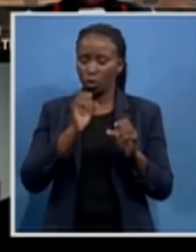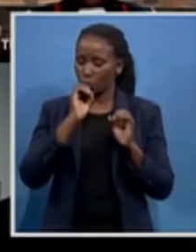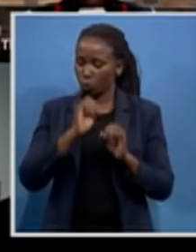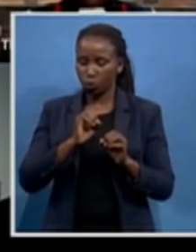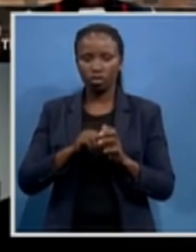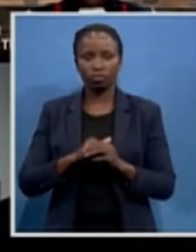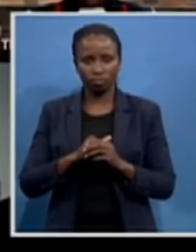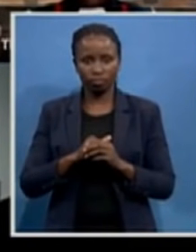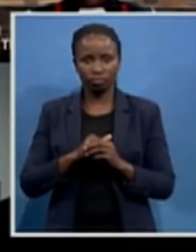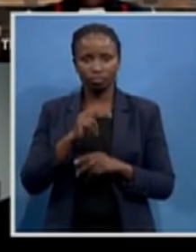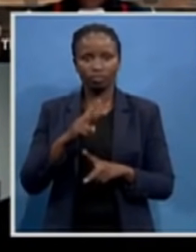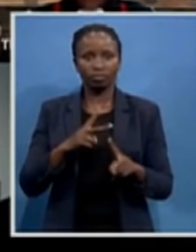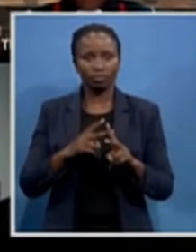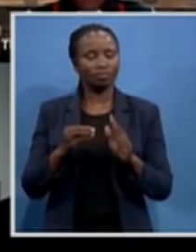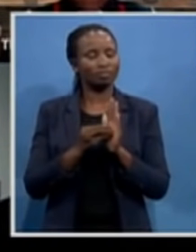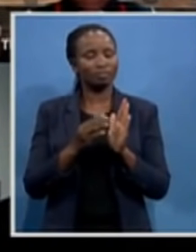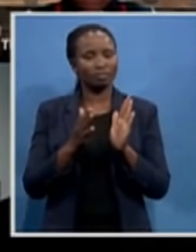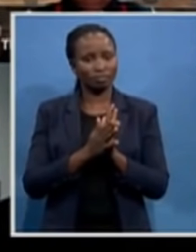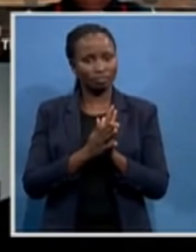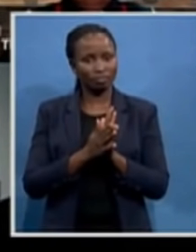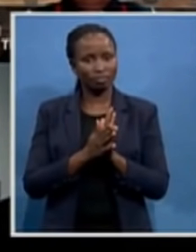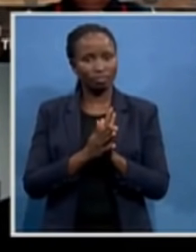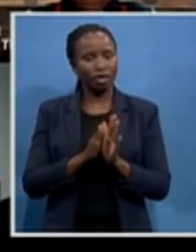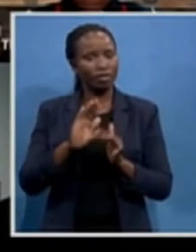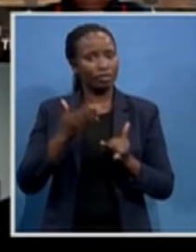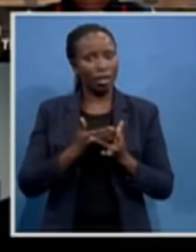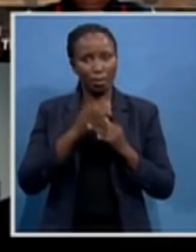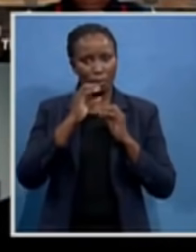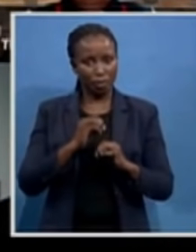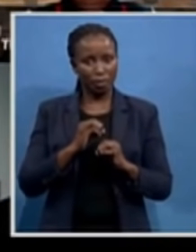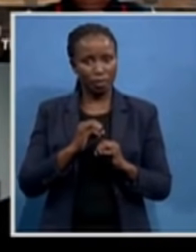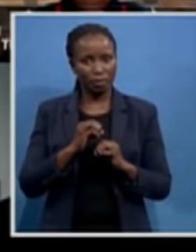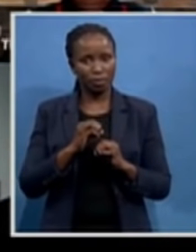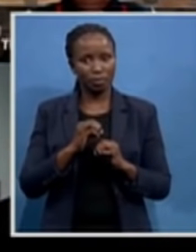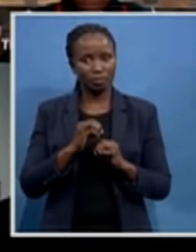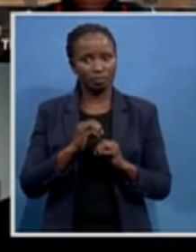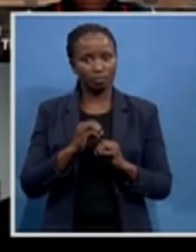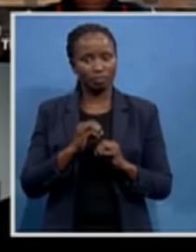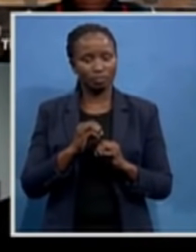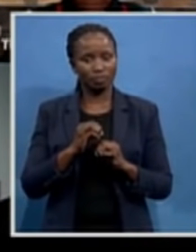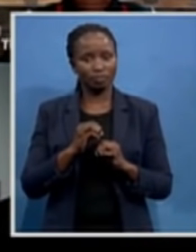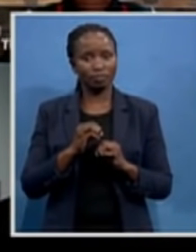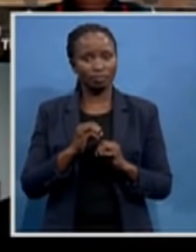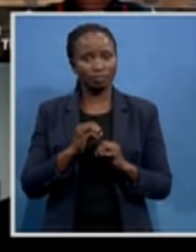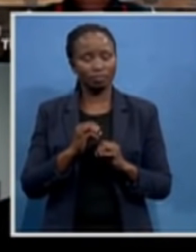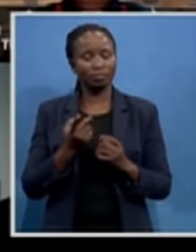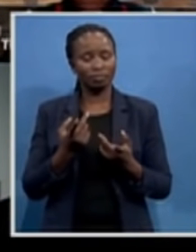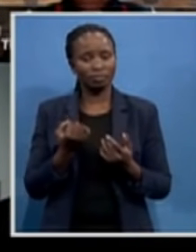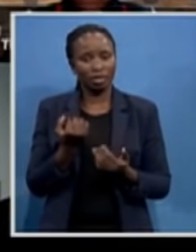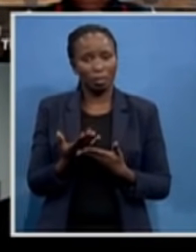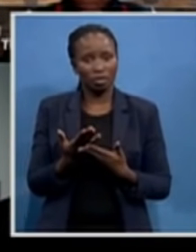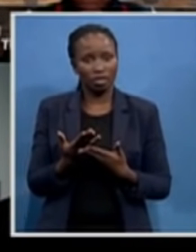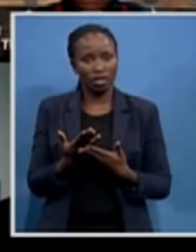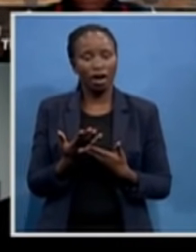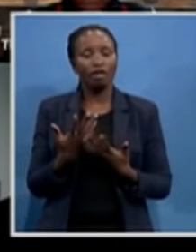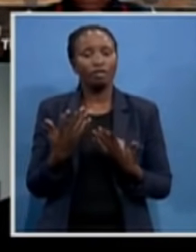filed, and in consequence thereof, no heads could have been submitted either by the applicant himself and certainly